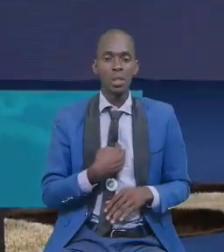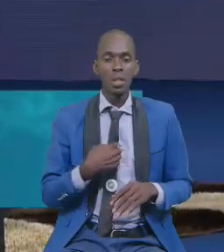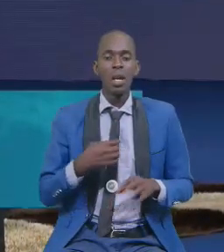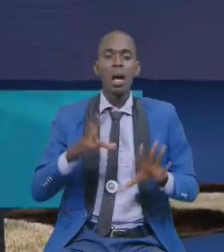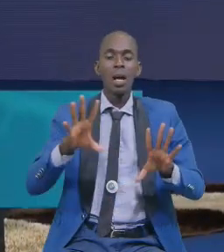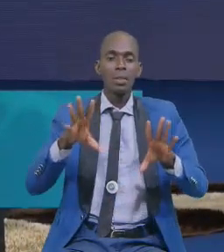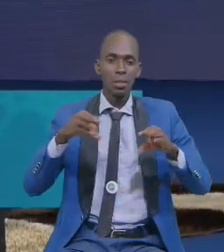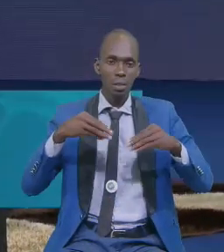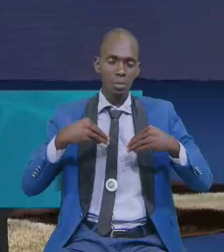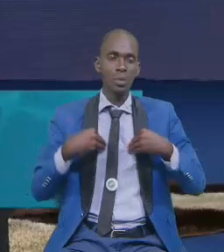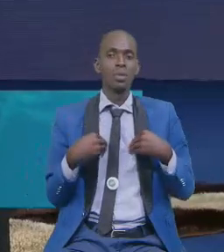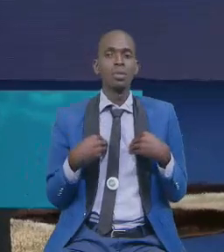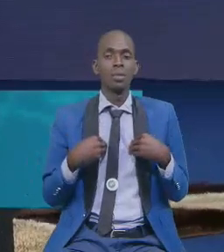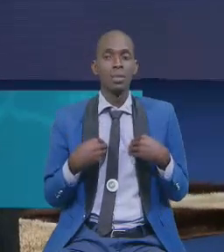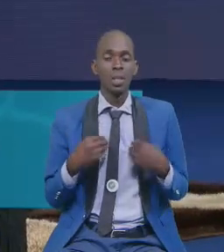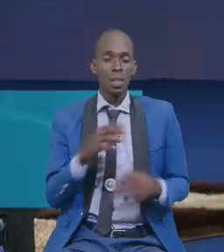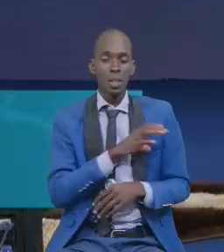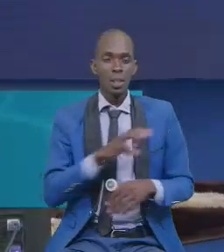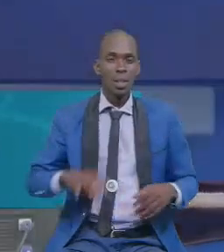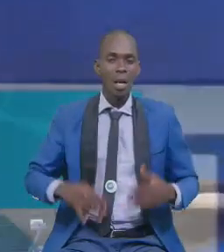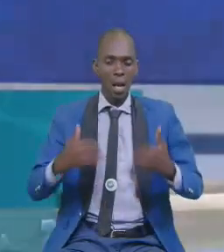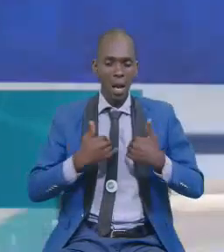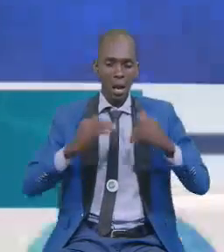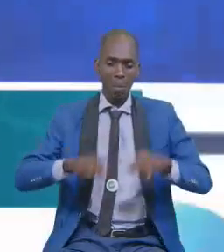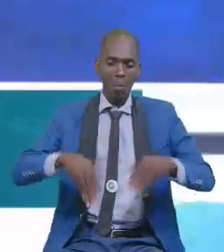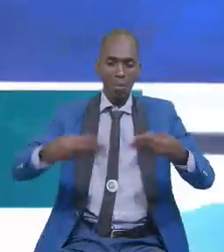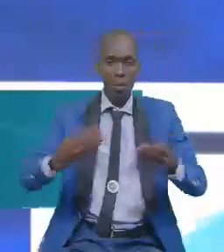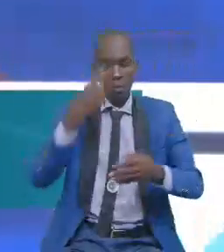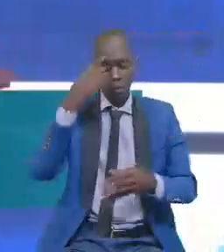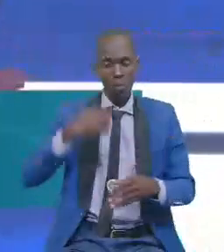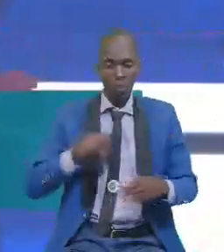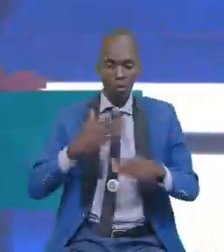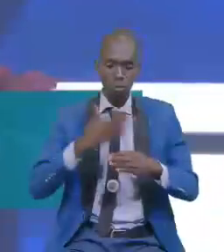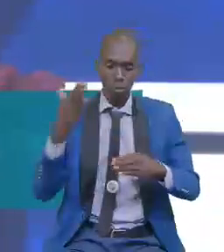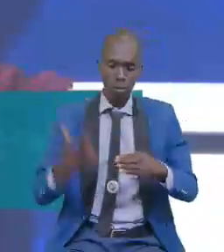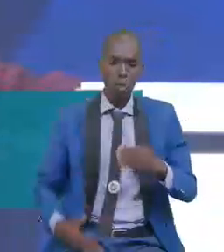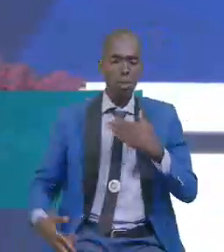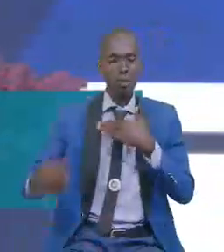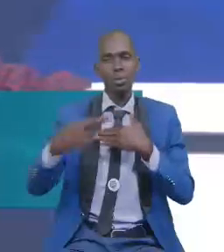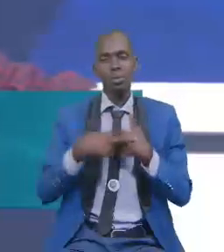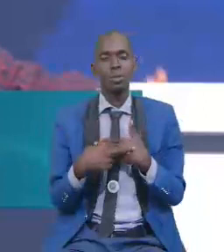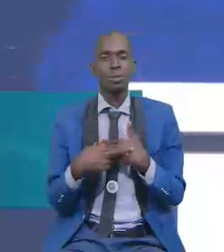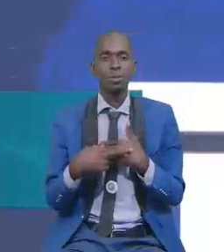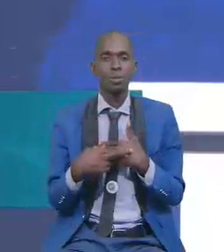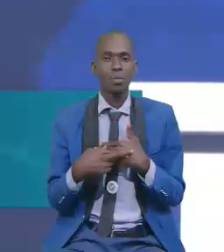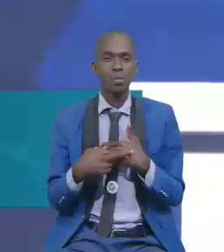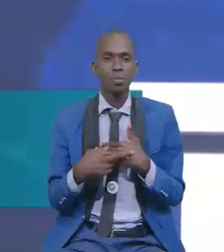Acceptation. Christ has provided for me total restoration.